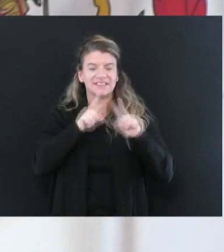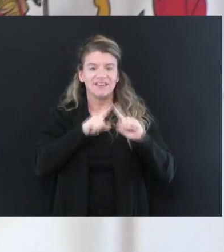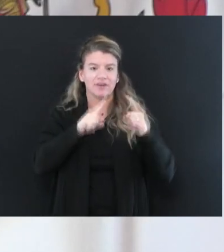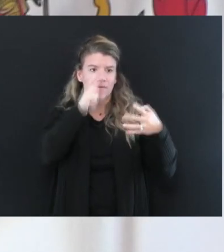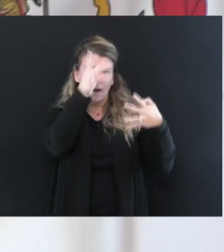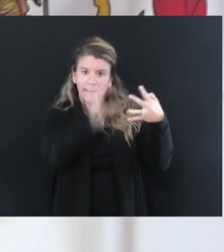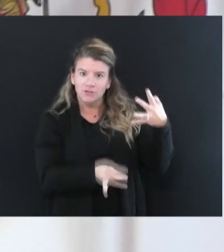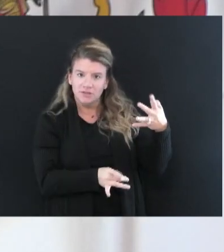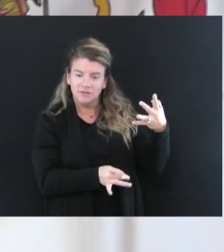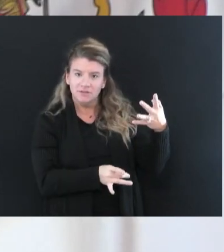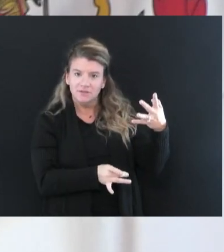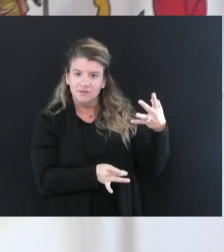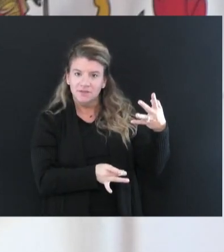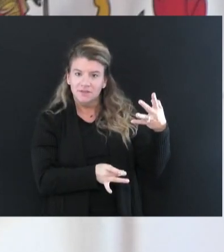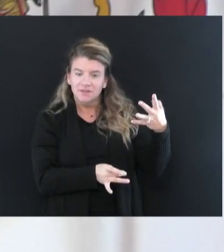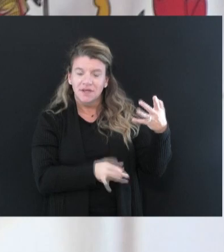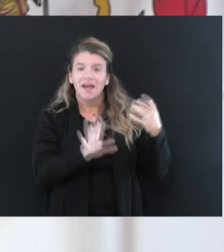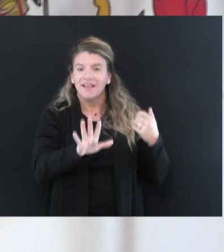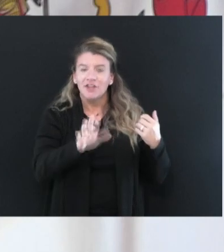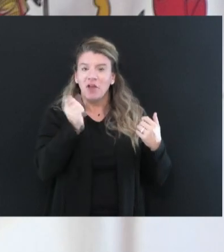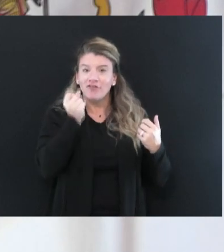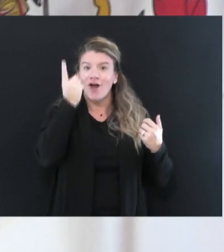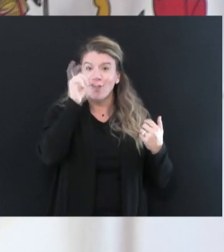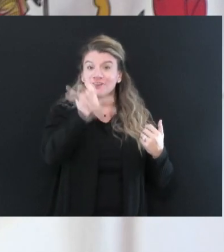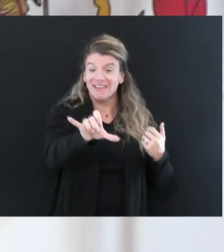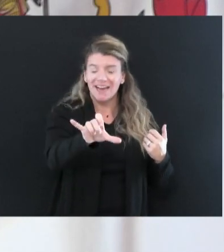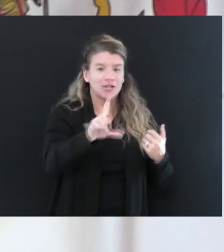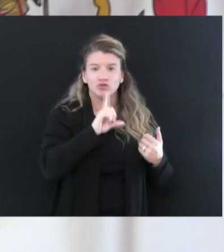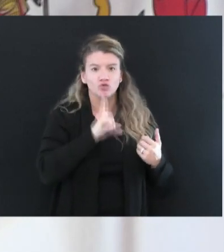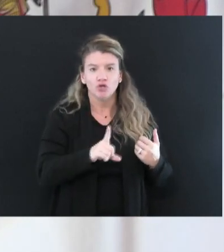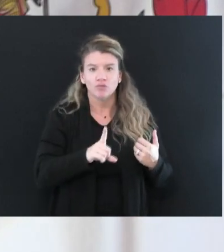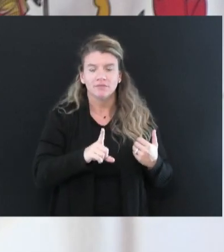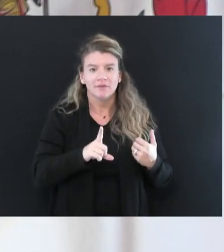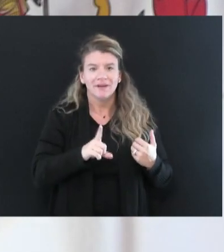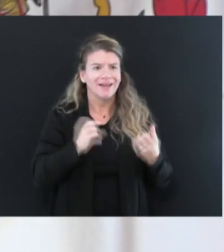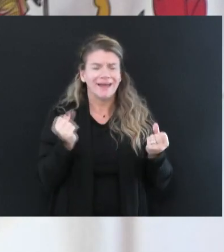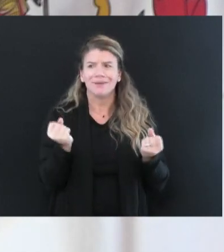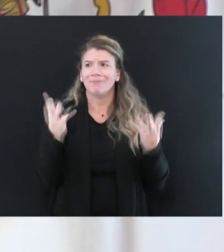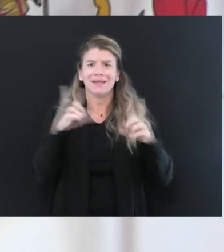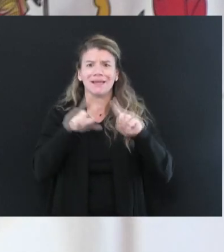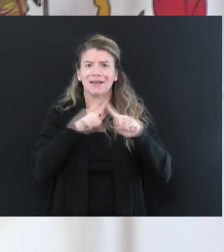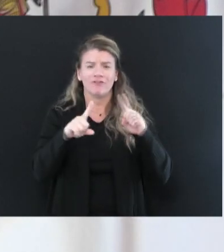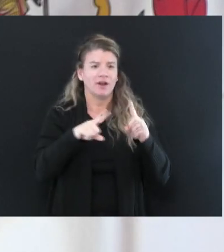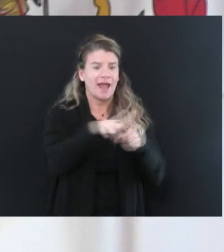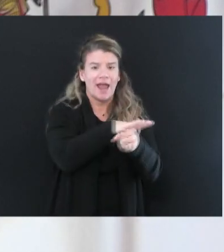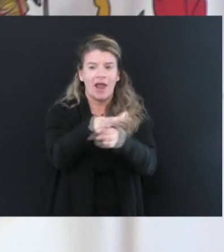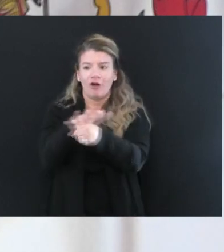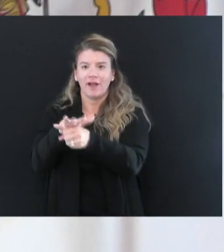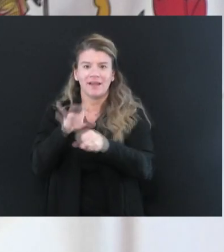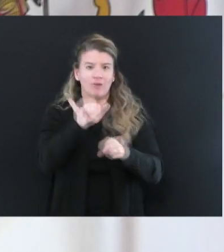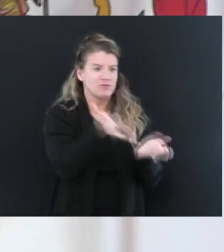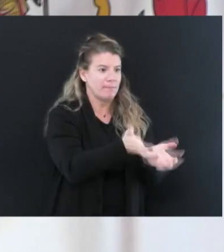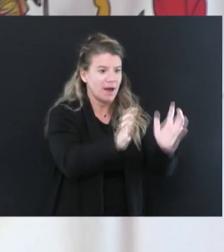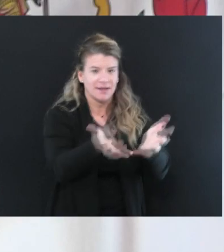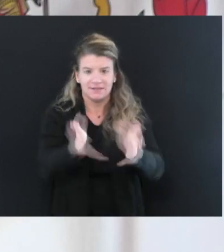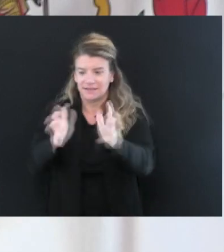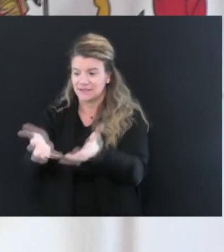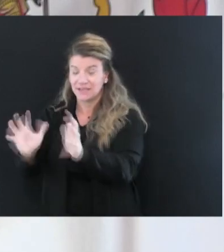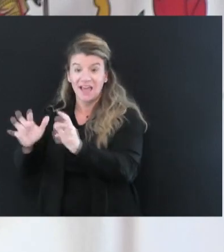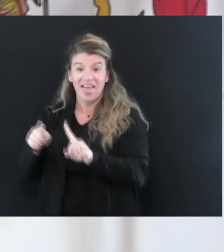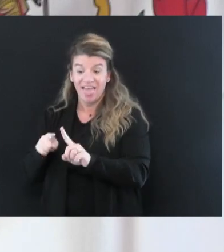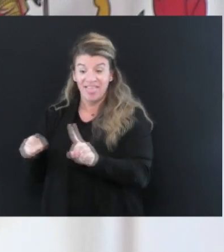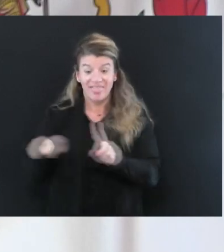dollars. The exact same thing is true in different areas and different buckets. These